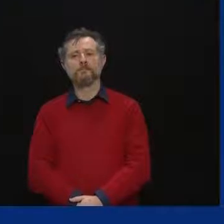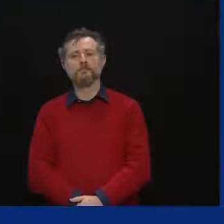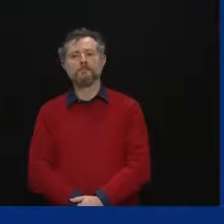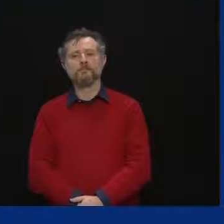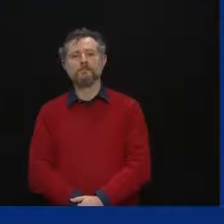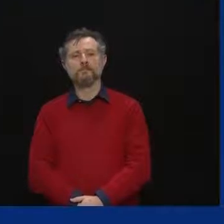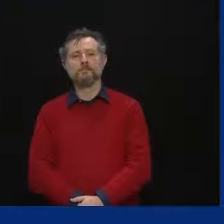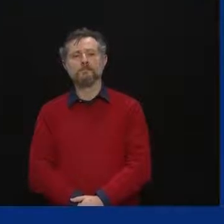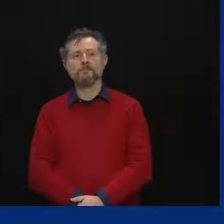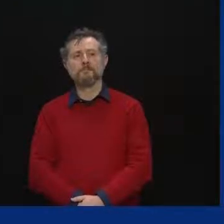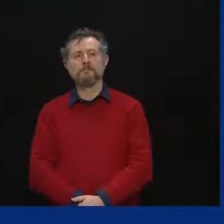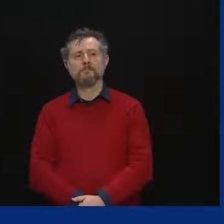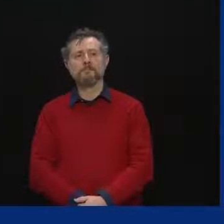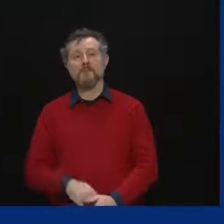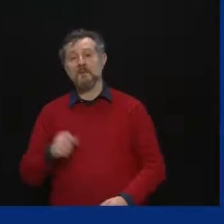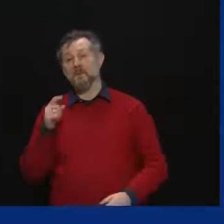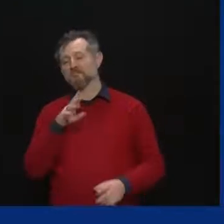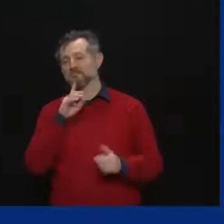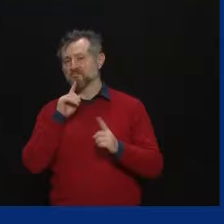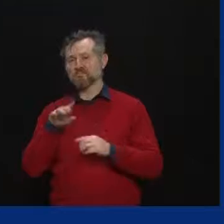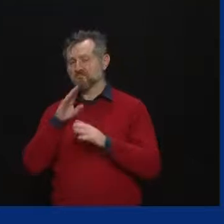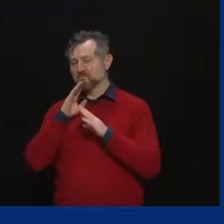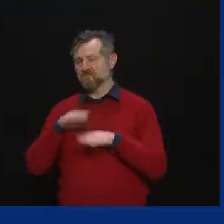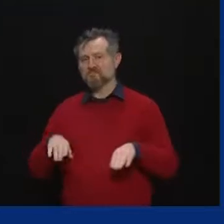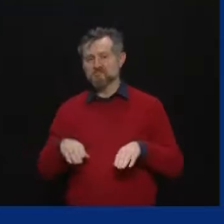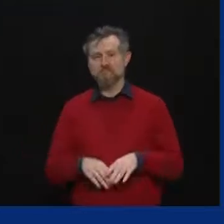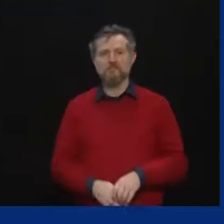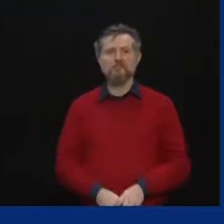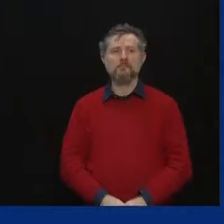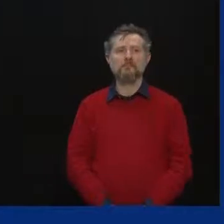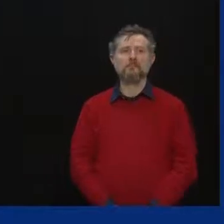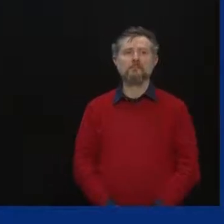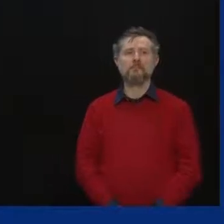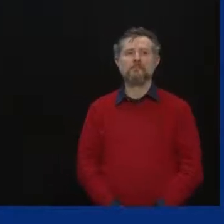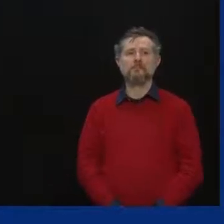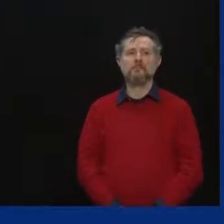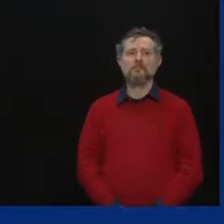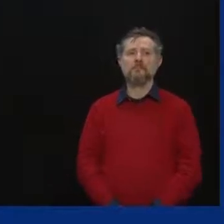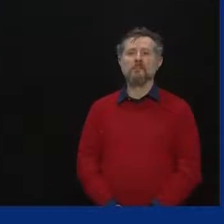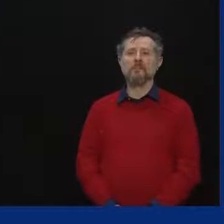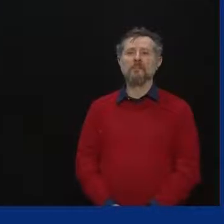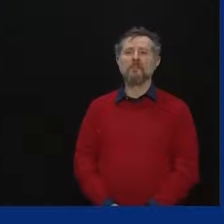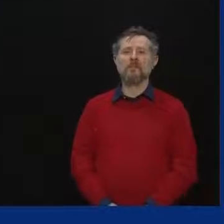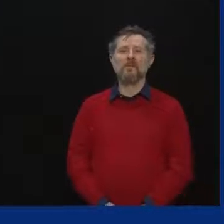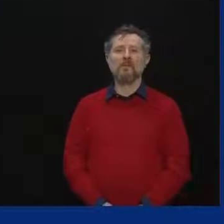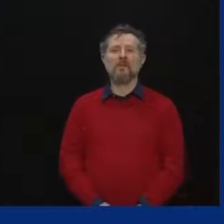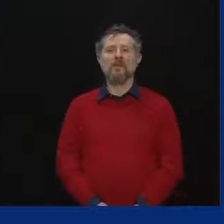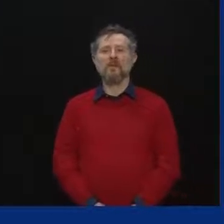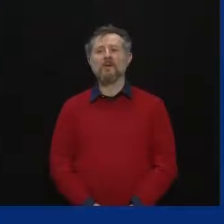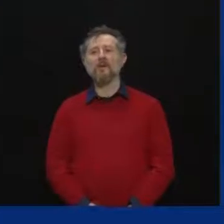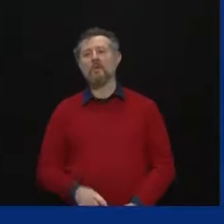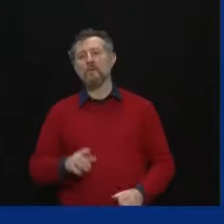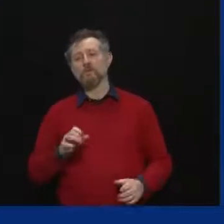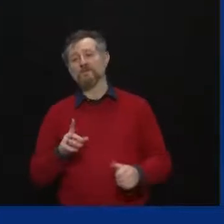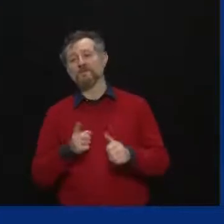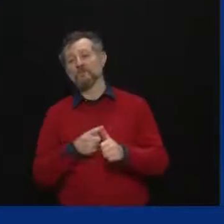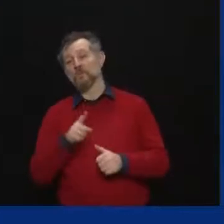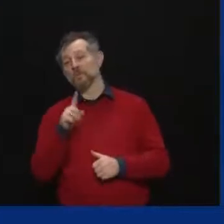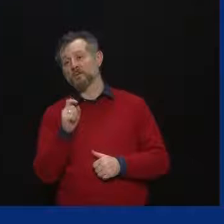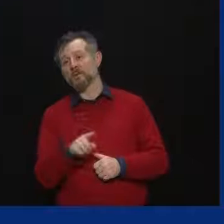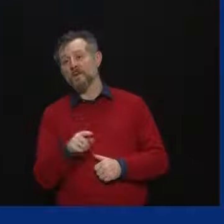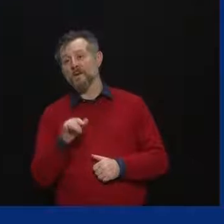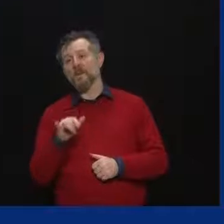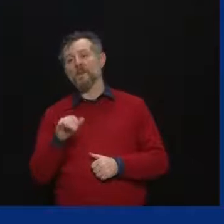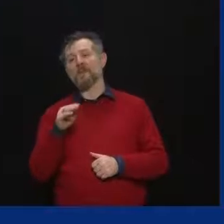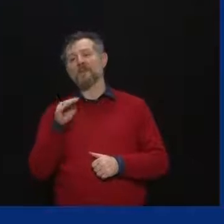Are we still on Zoom? Governor, we're going to Zoom now. Your first question comes from Mike Gorley of Newsday. Mike, your mic is open.